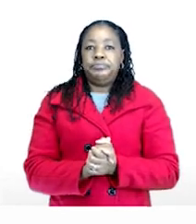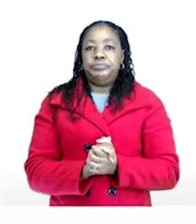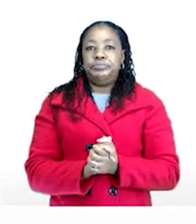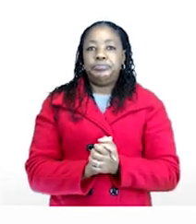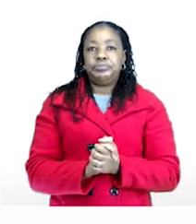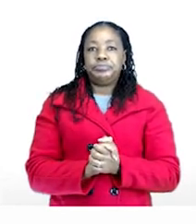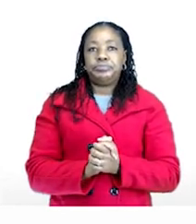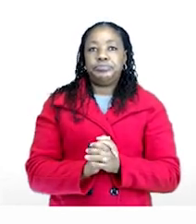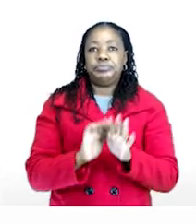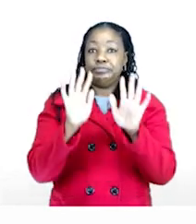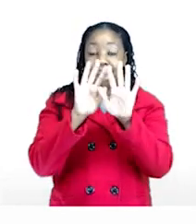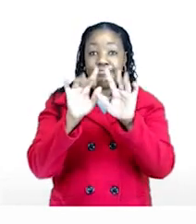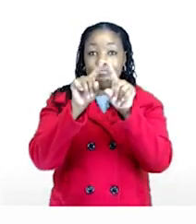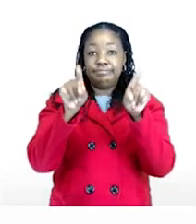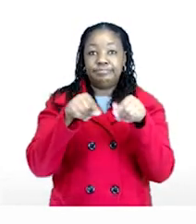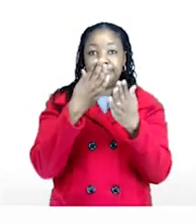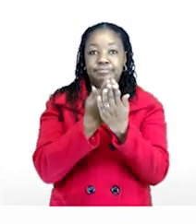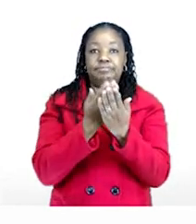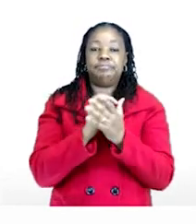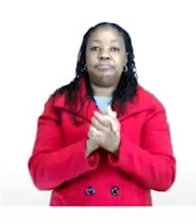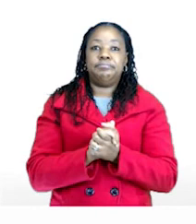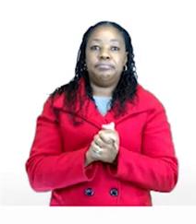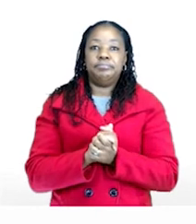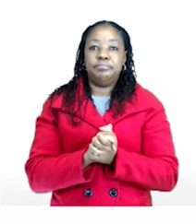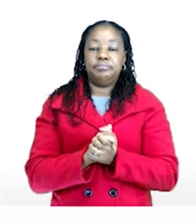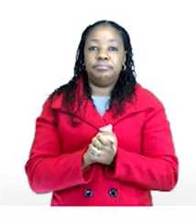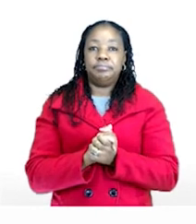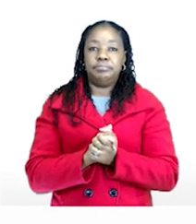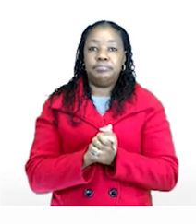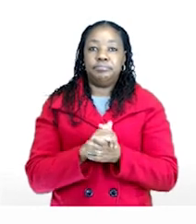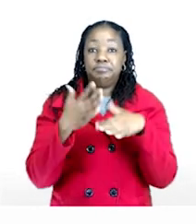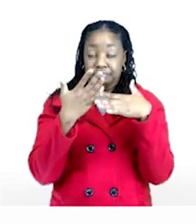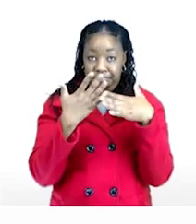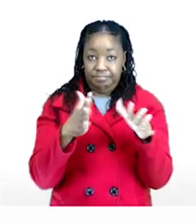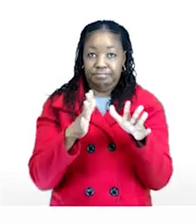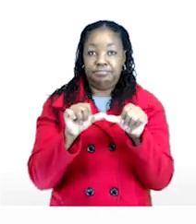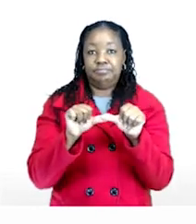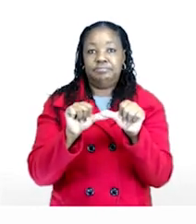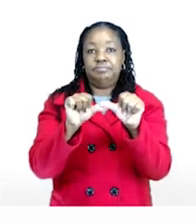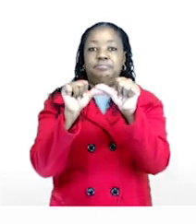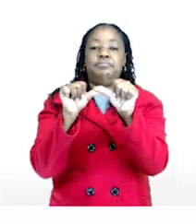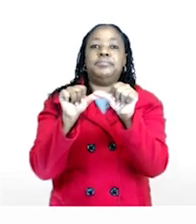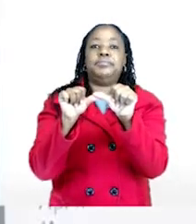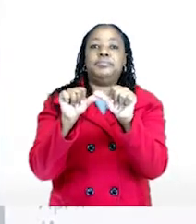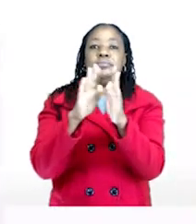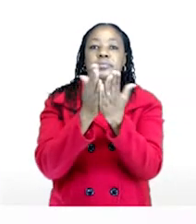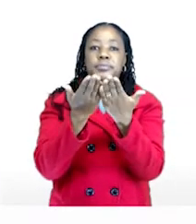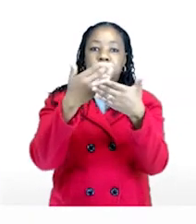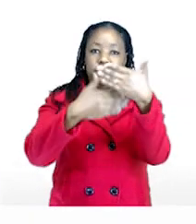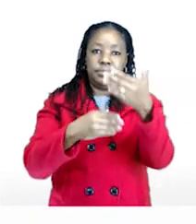of page 20. Once you have done that, let's move over to page 21.